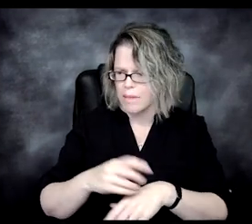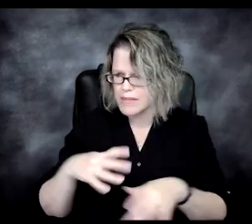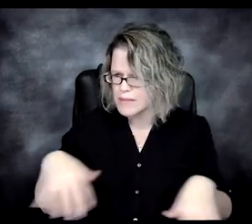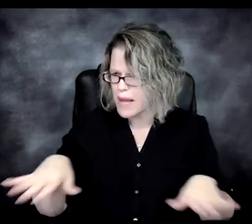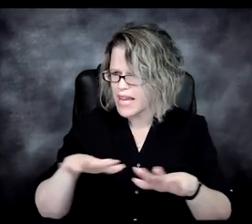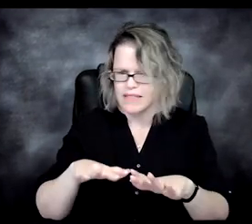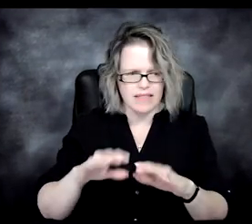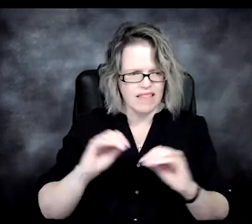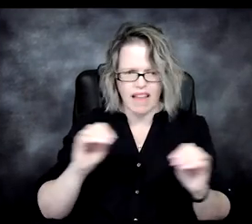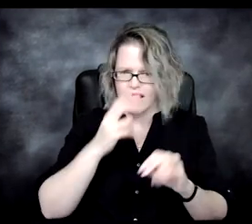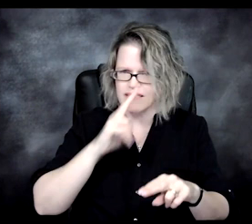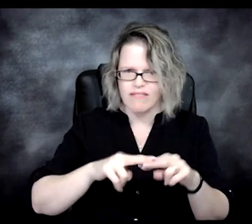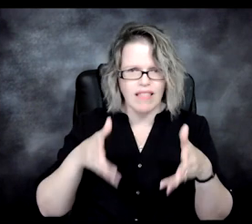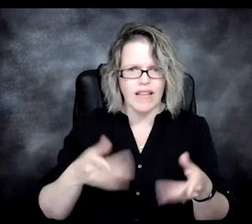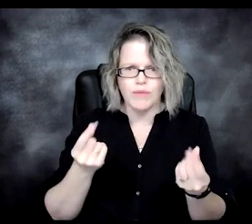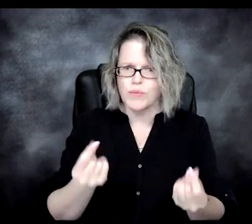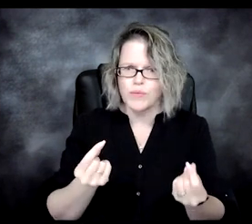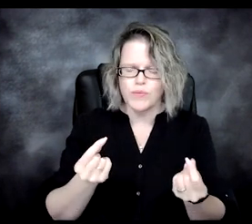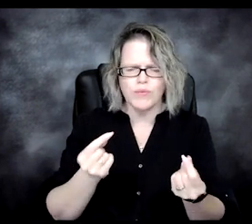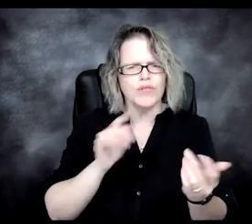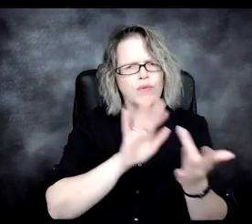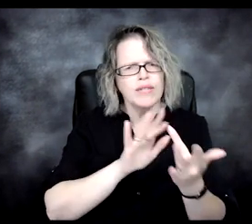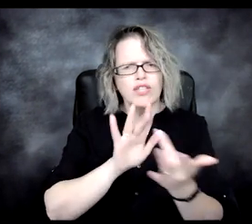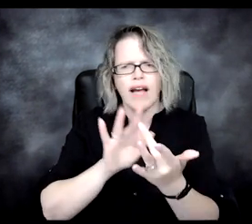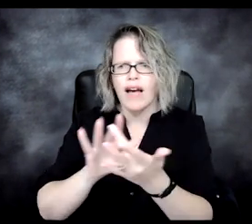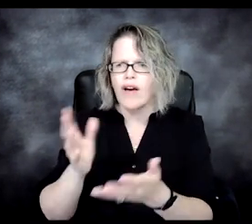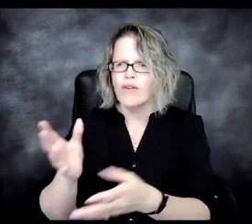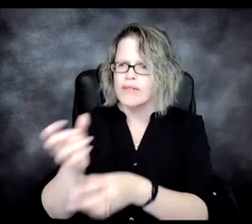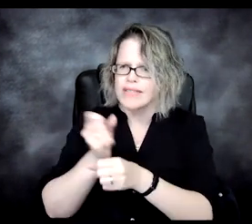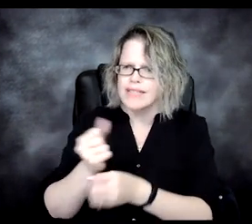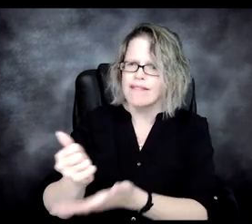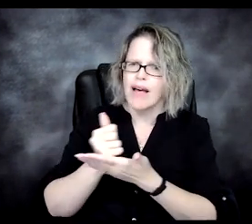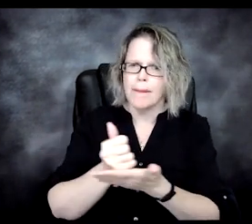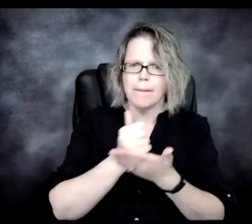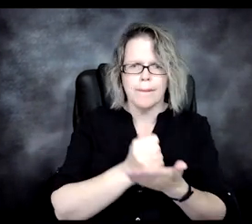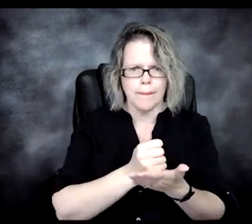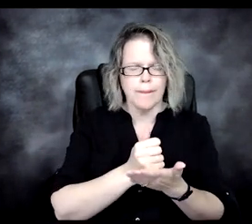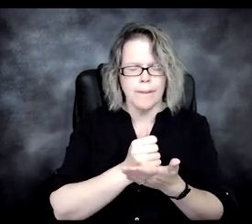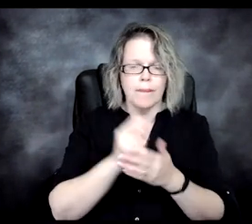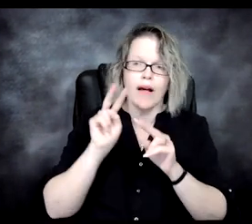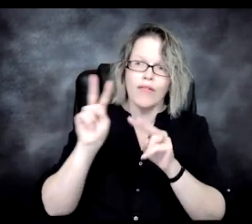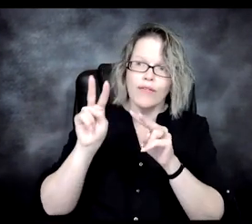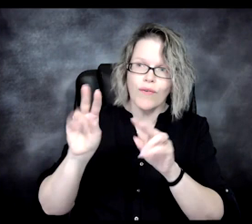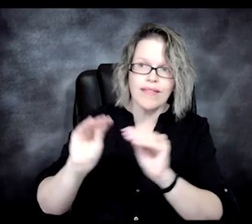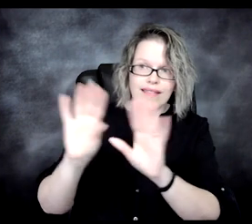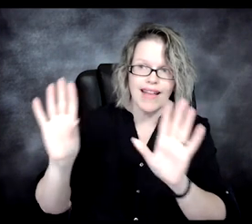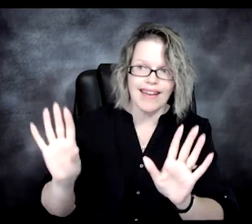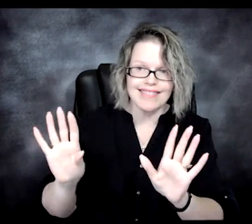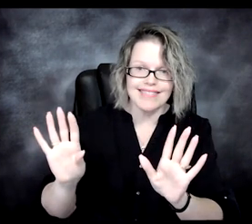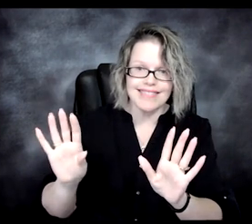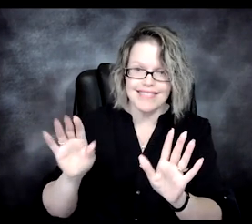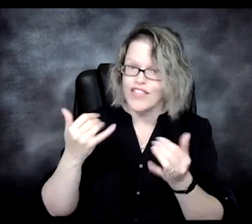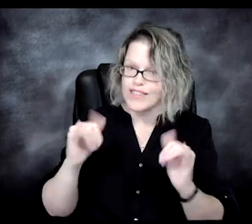nothing's fun to do. So reach out, receive the help offered by a few. Look towards the light,